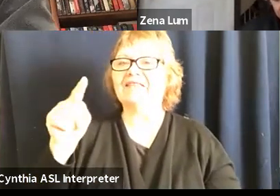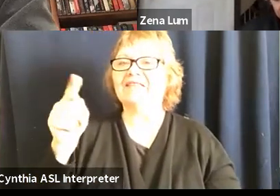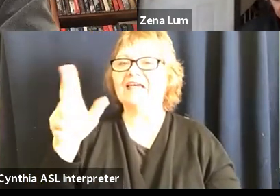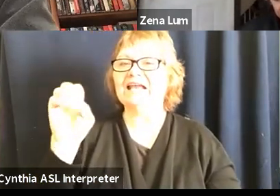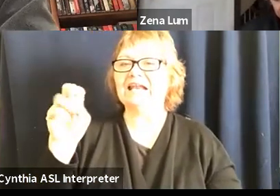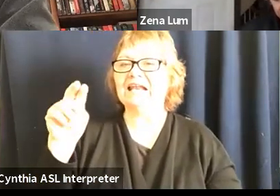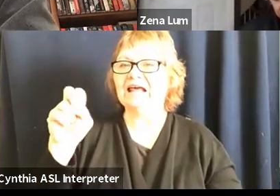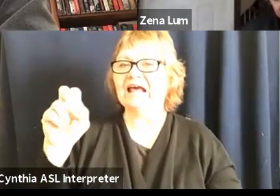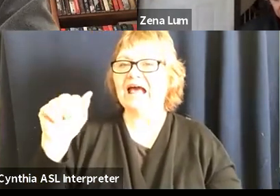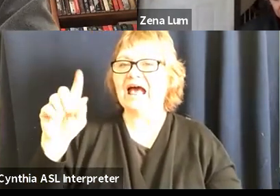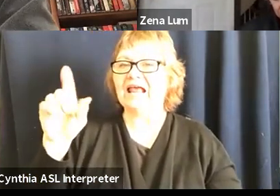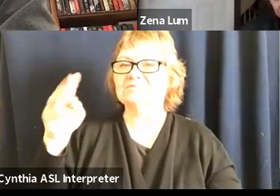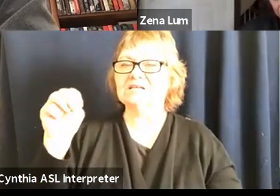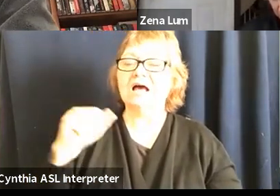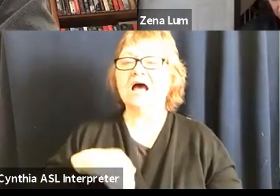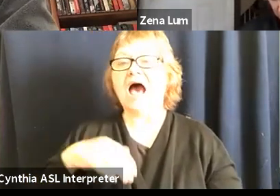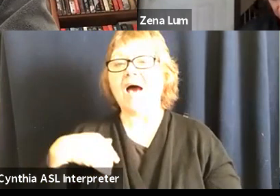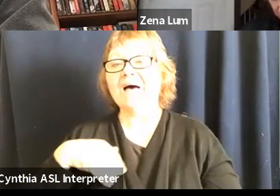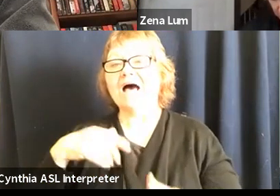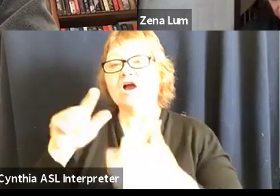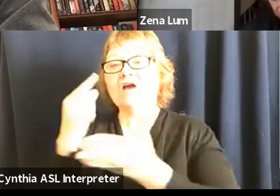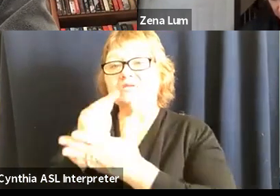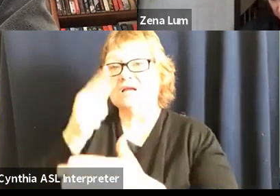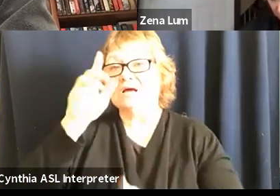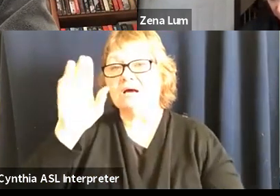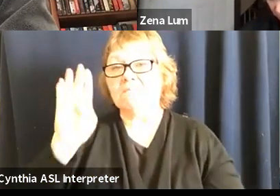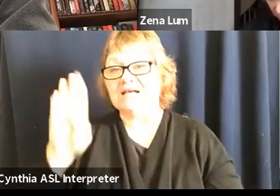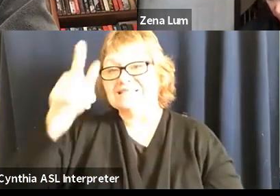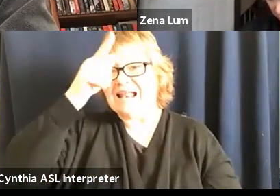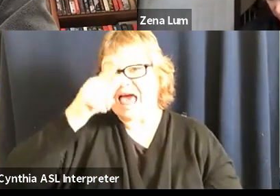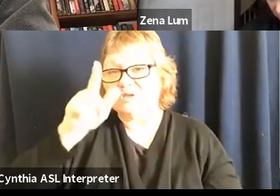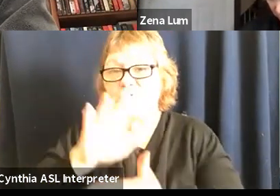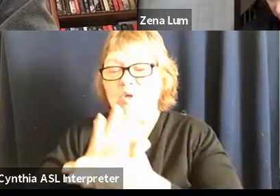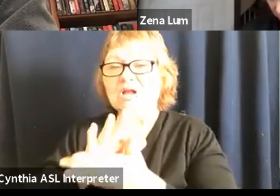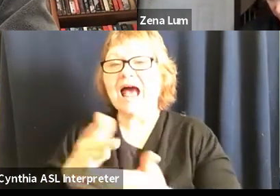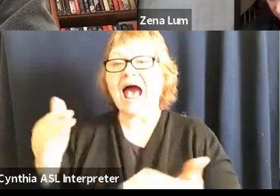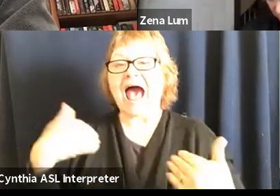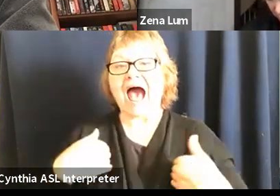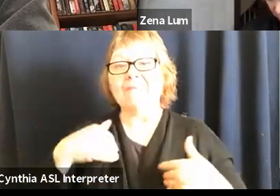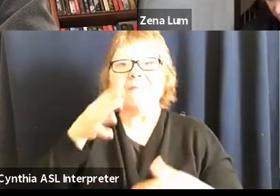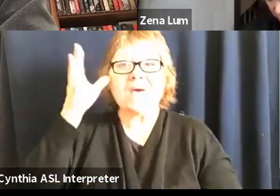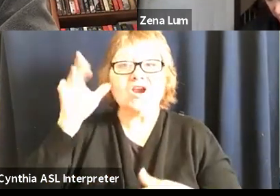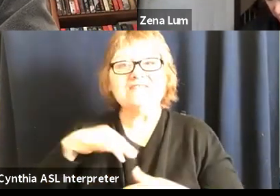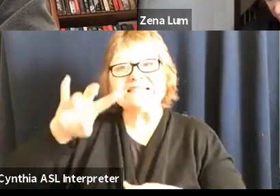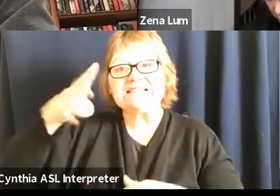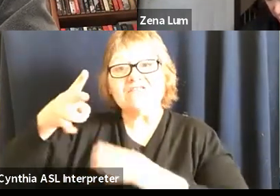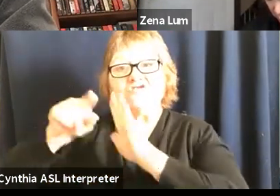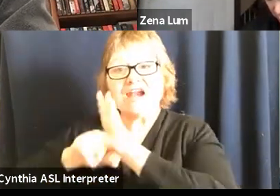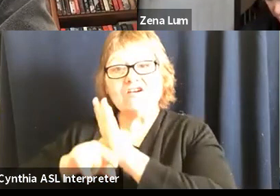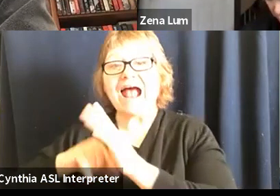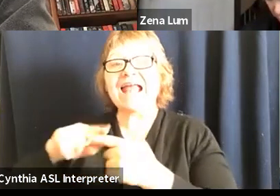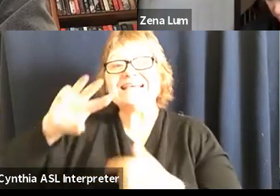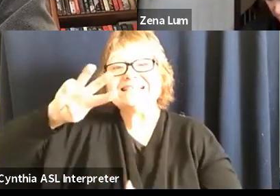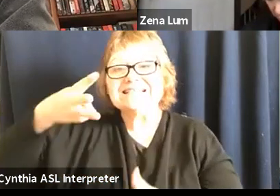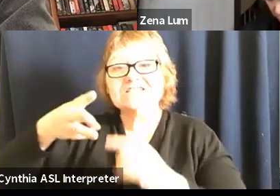I am a Boston Latin graduate. I am a parent of a current seventh grader and also a sixth grader